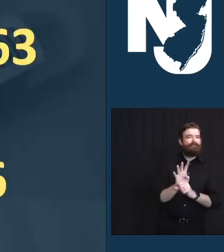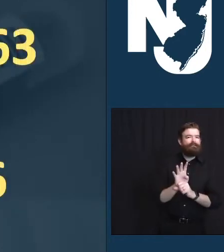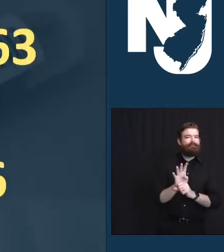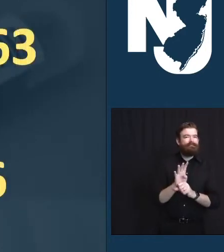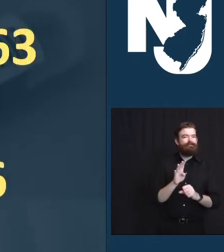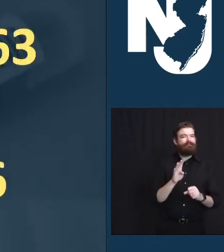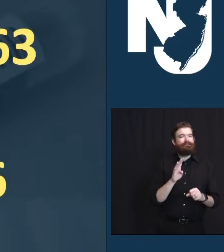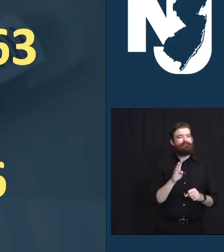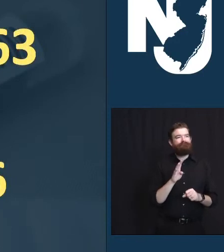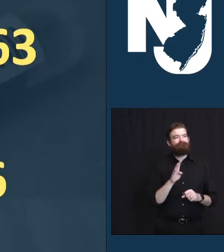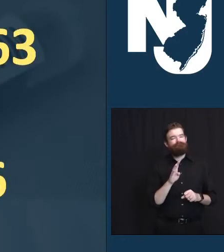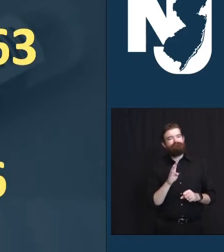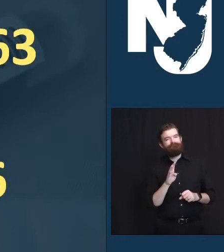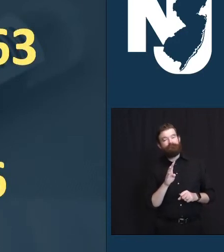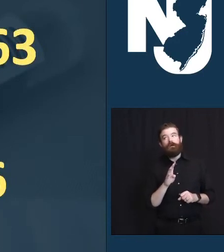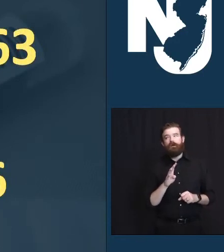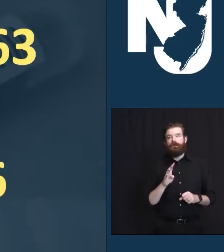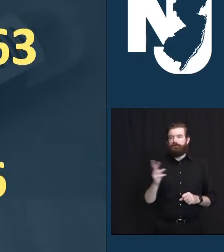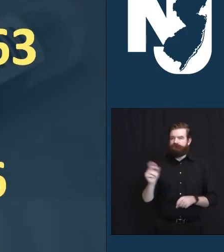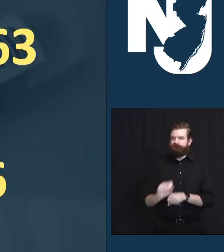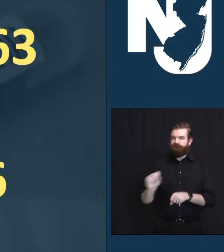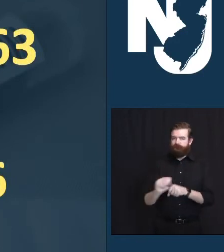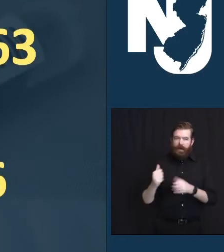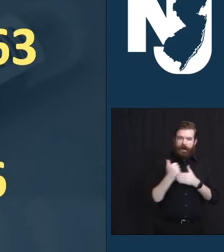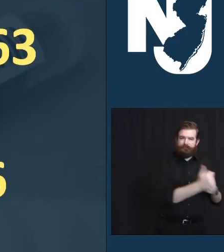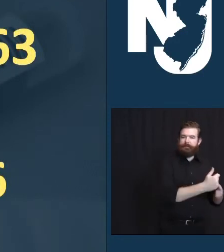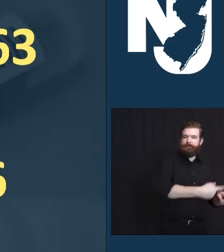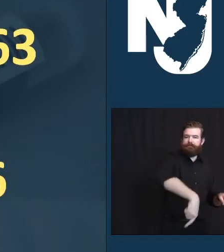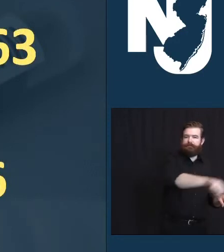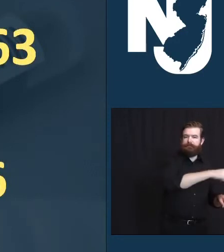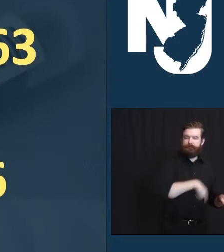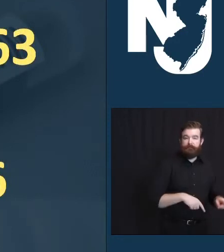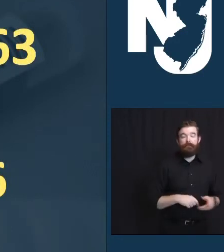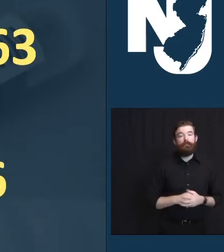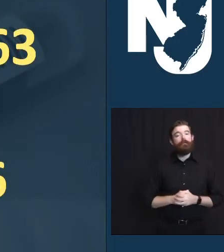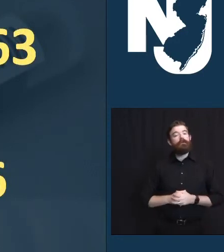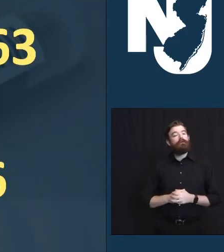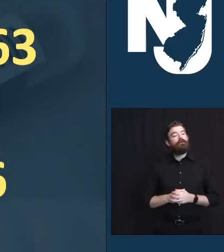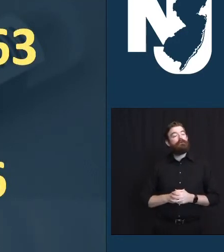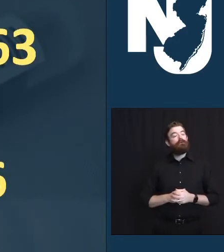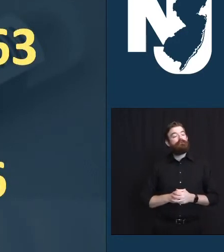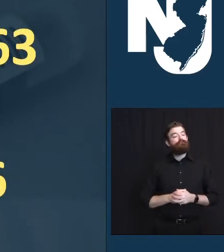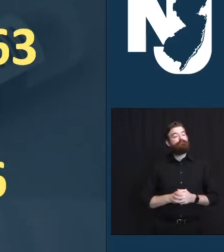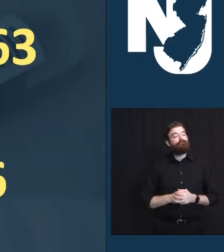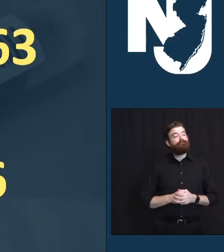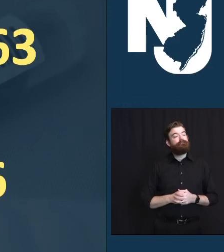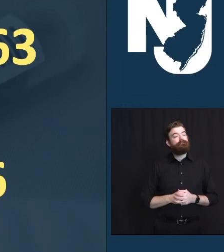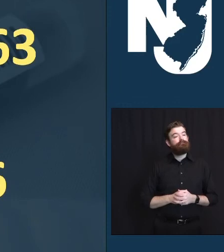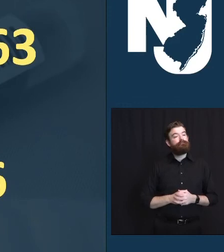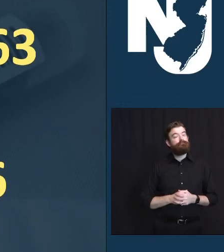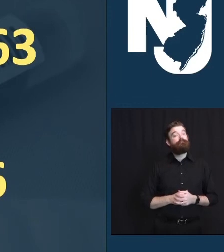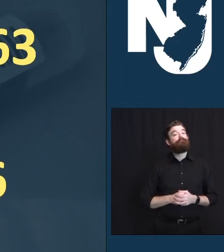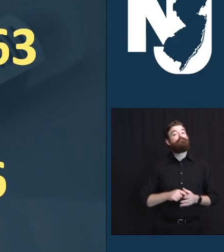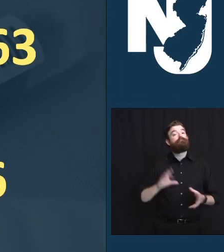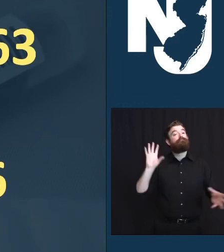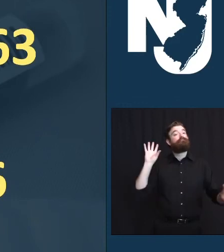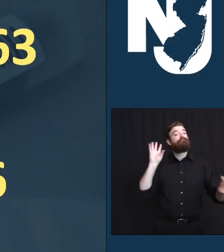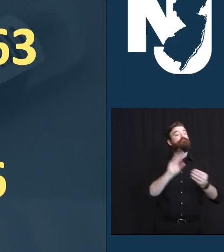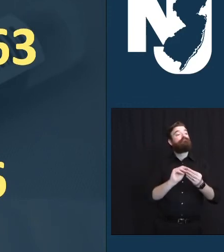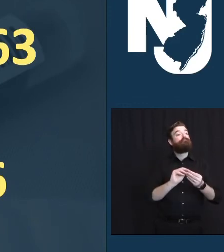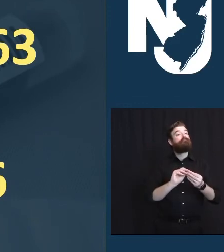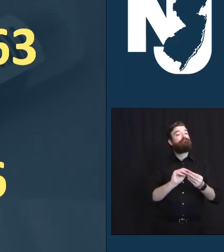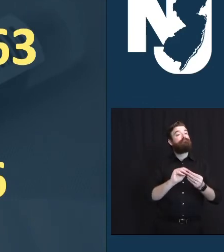additional 3,186 positive PCR test results, bringing us to a cumulative total since March 4th,